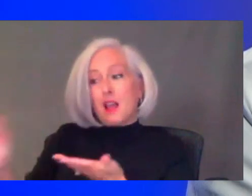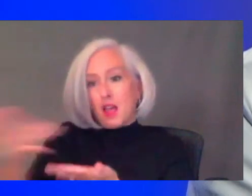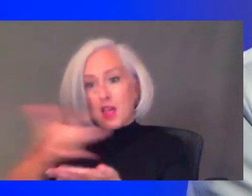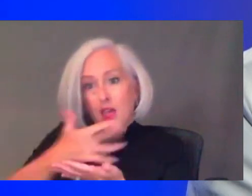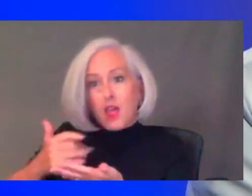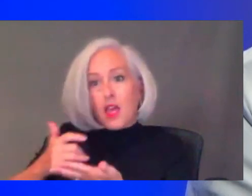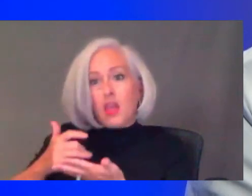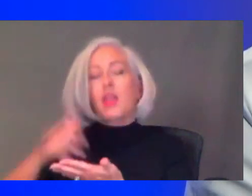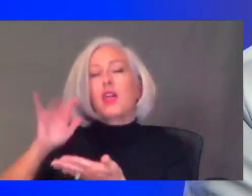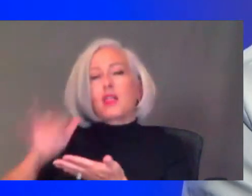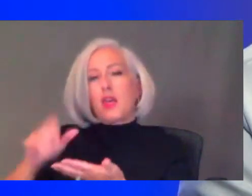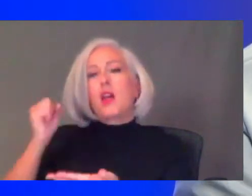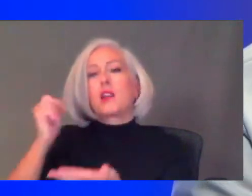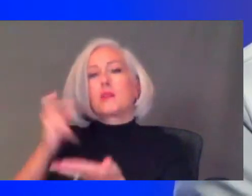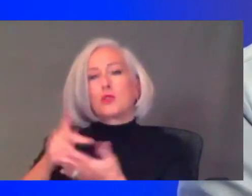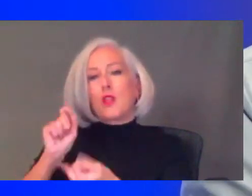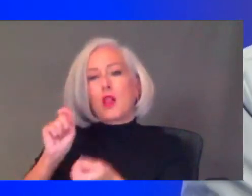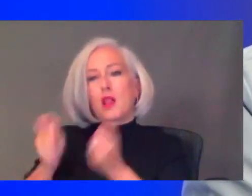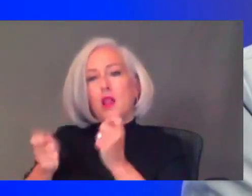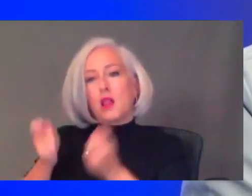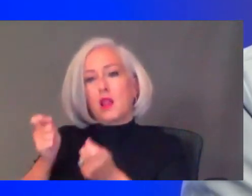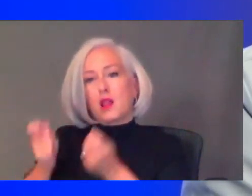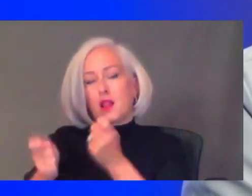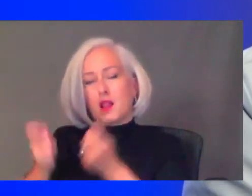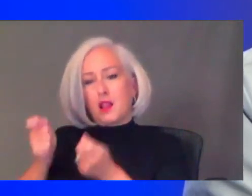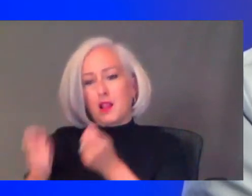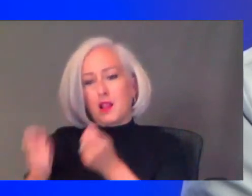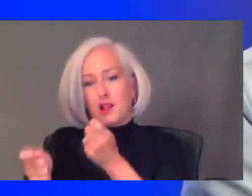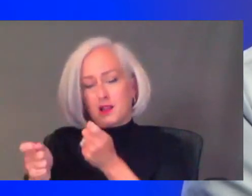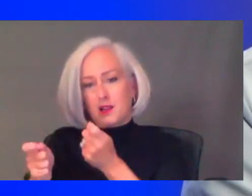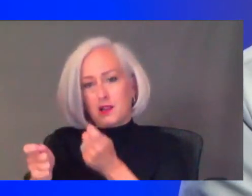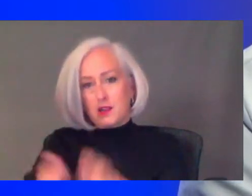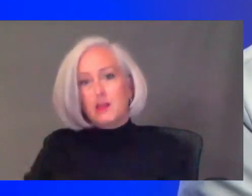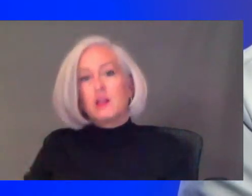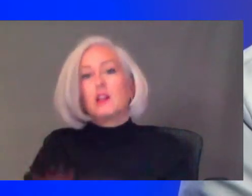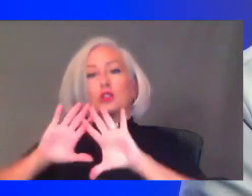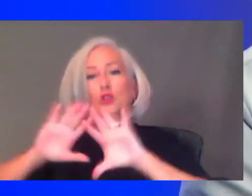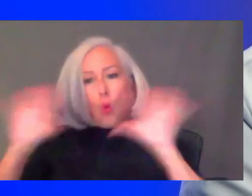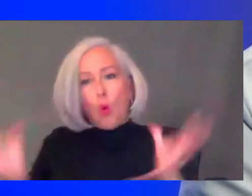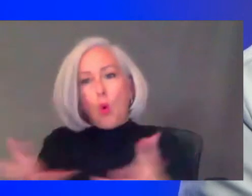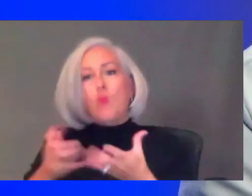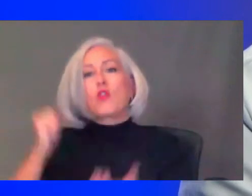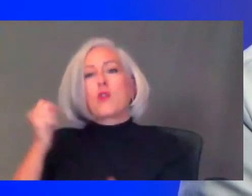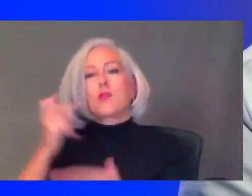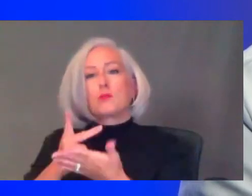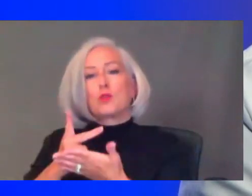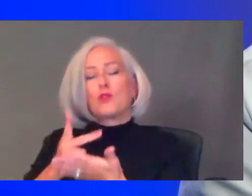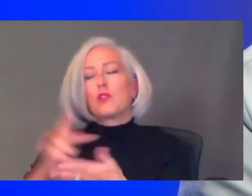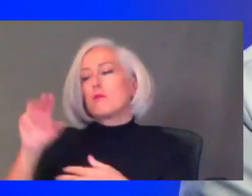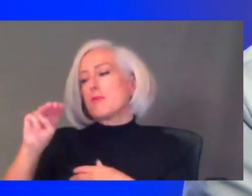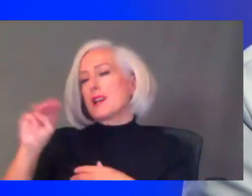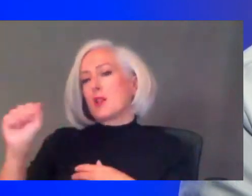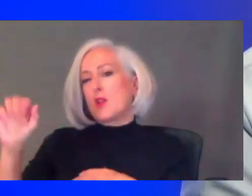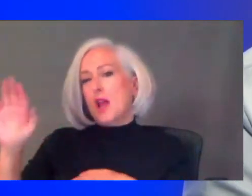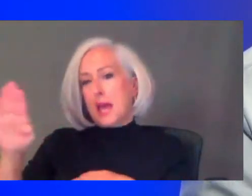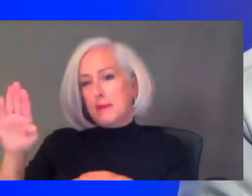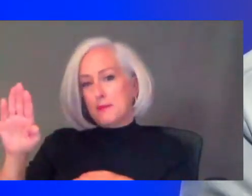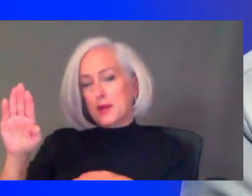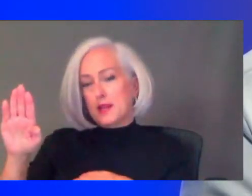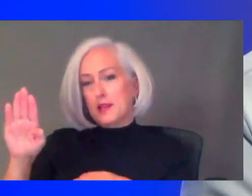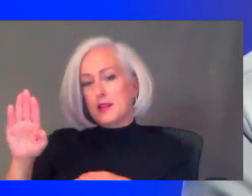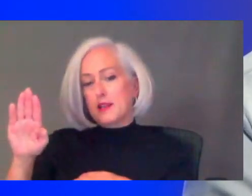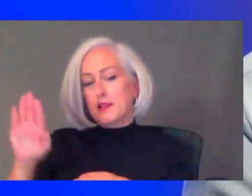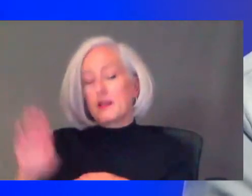really accumulated, cleaned up for the FDA to really understand whether or not to give it full approval. But